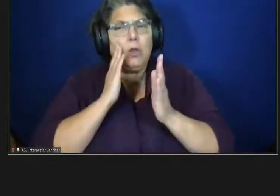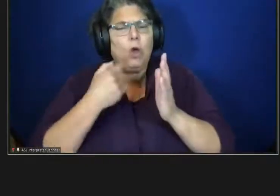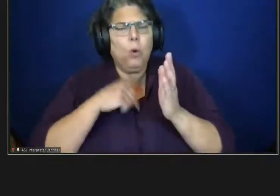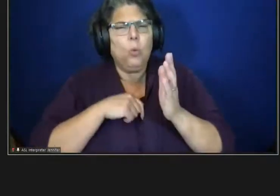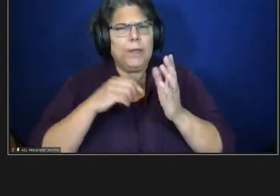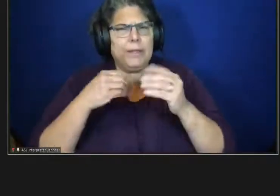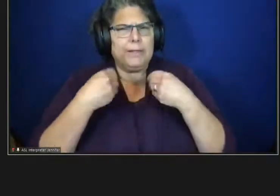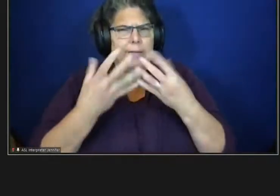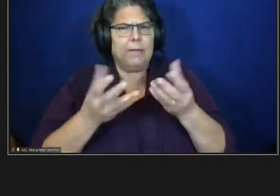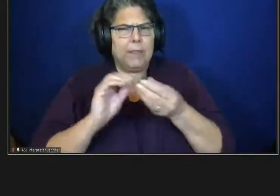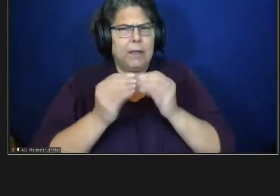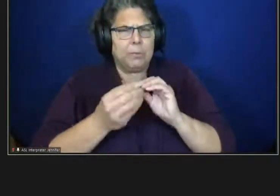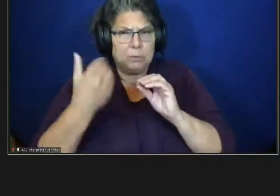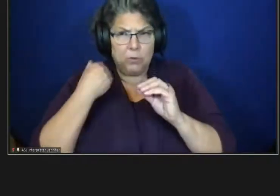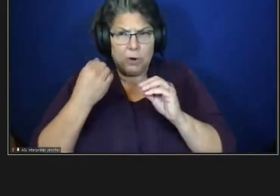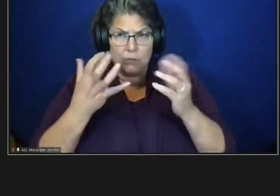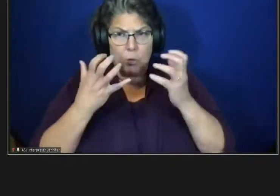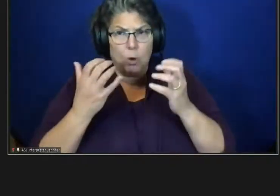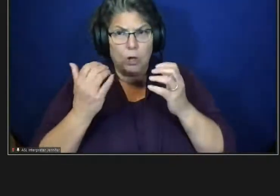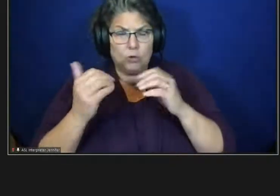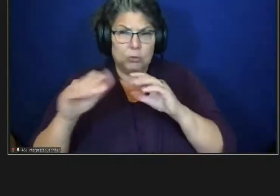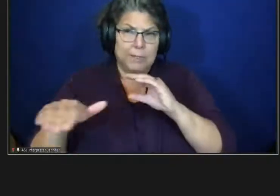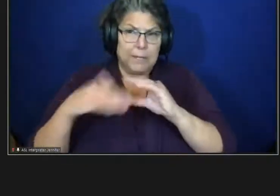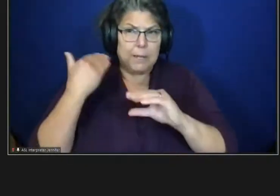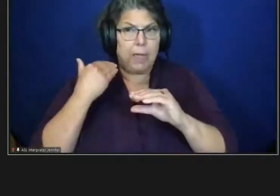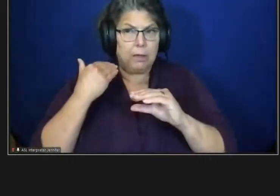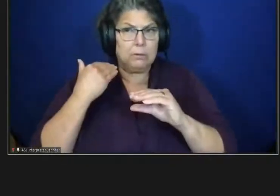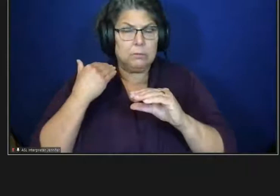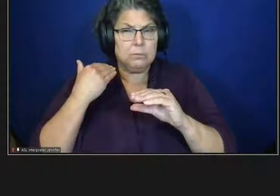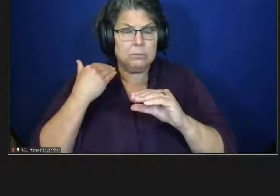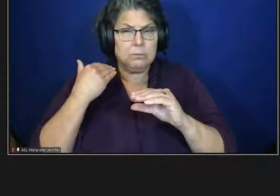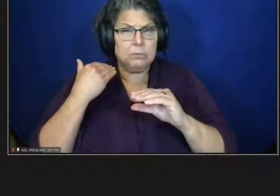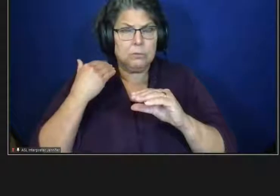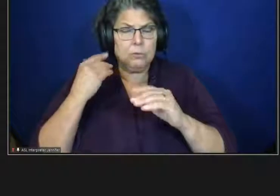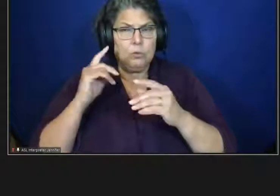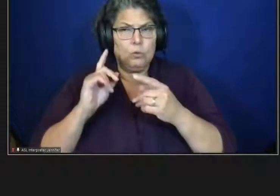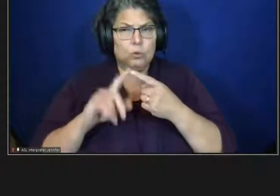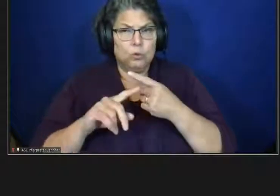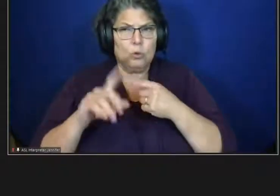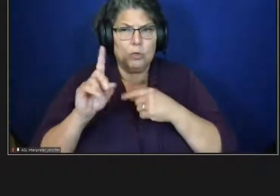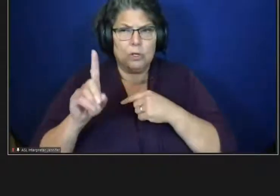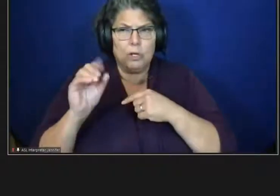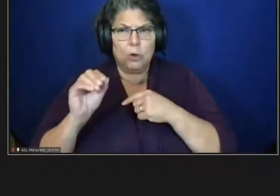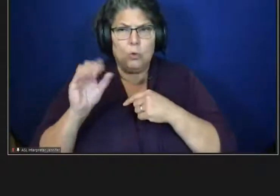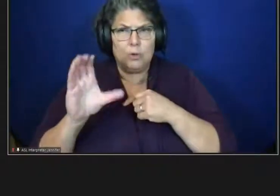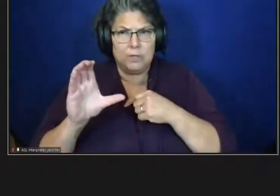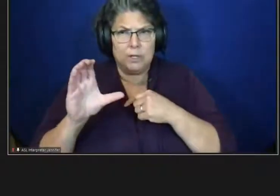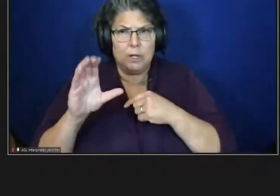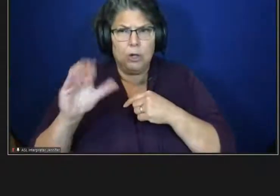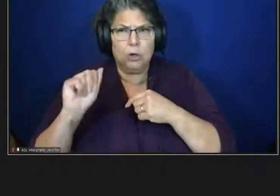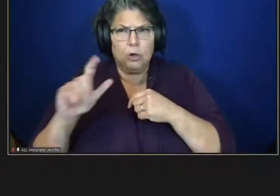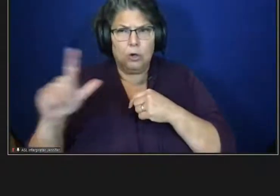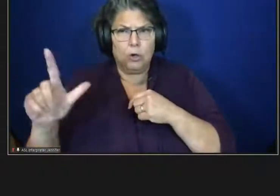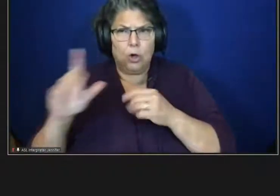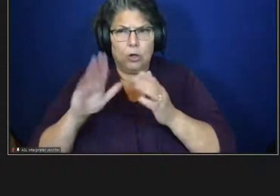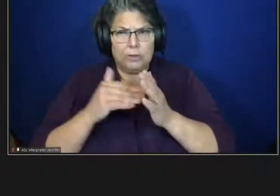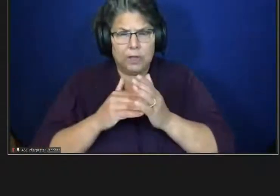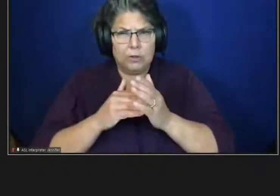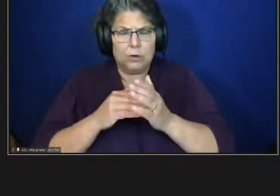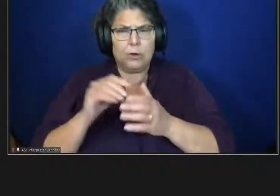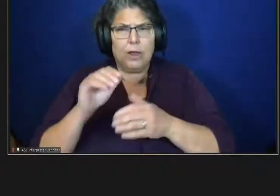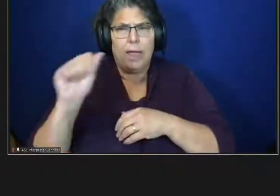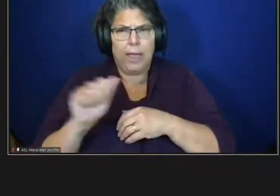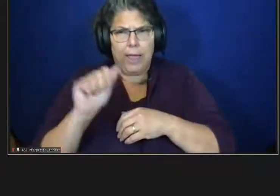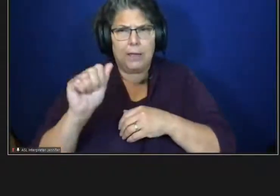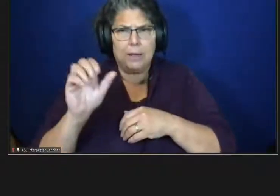before, so if they want to send an email to DOC call center at